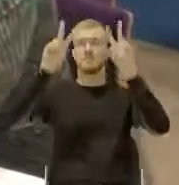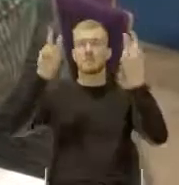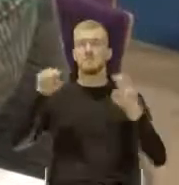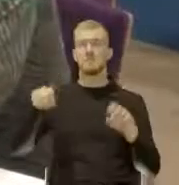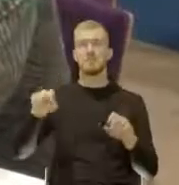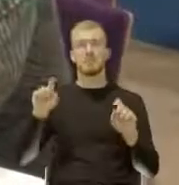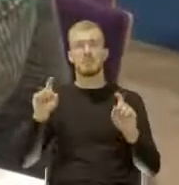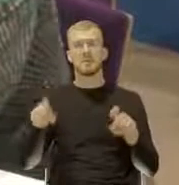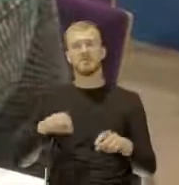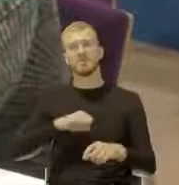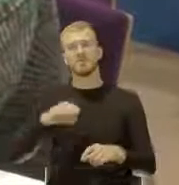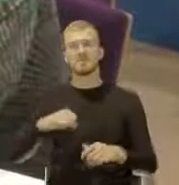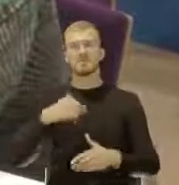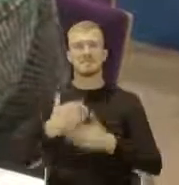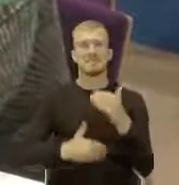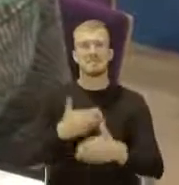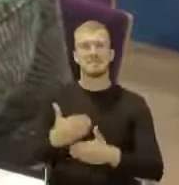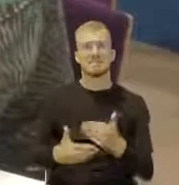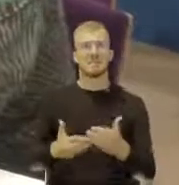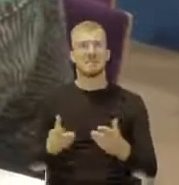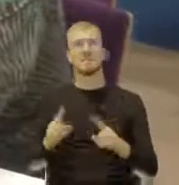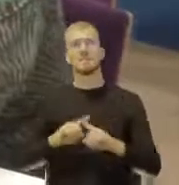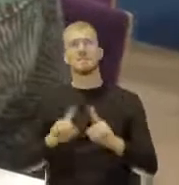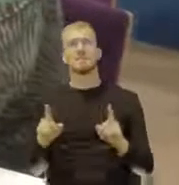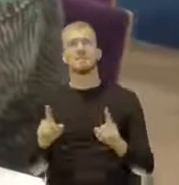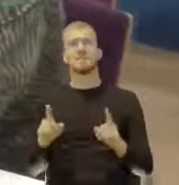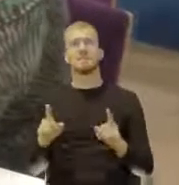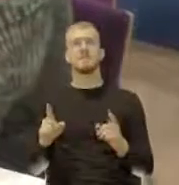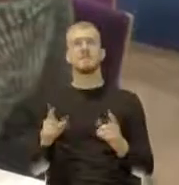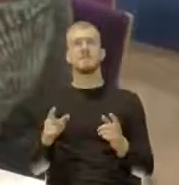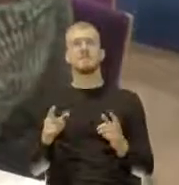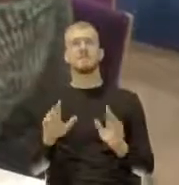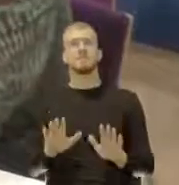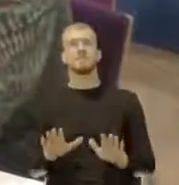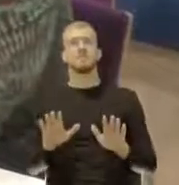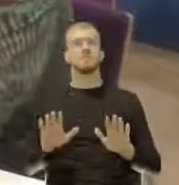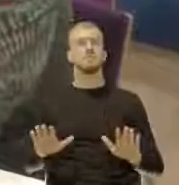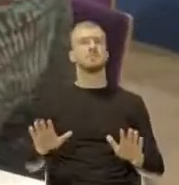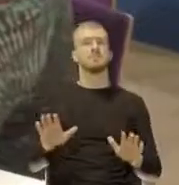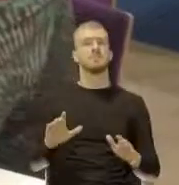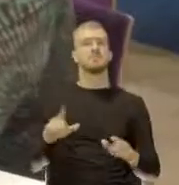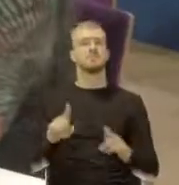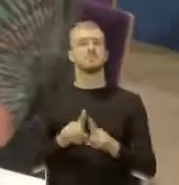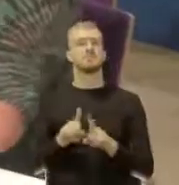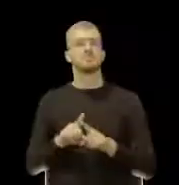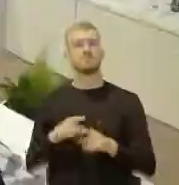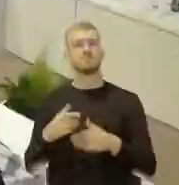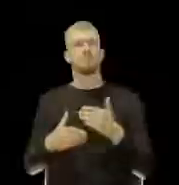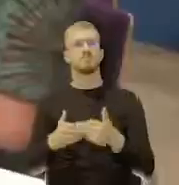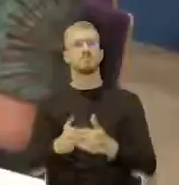much and take the time to engage with each other and the creativity here. Over to you, Emilia.